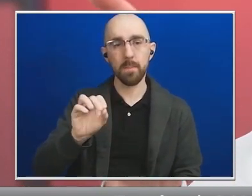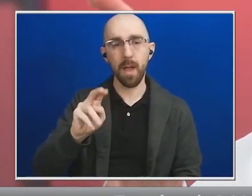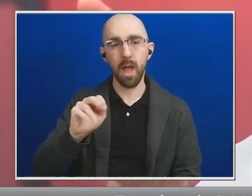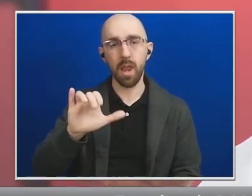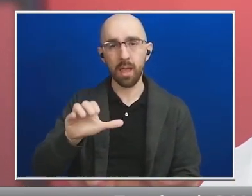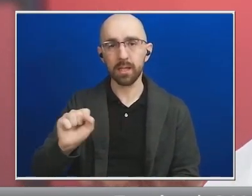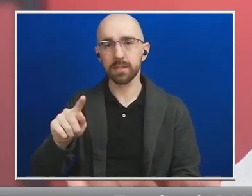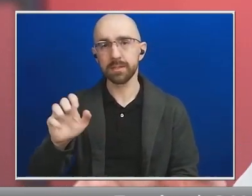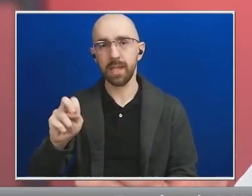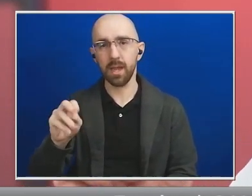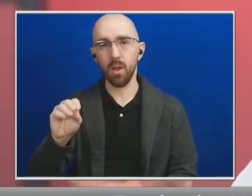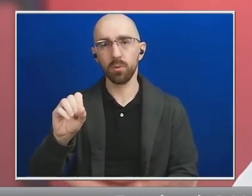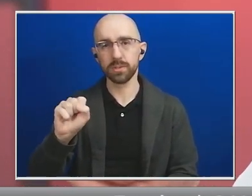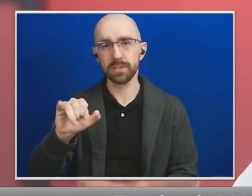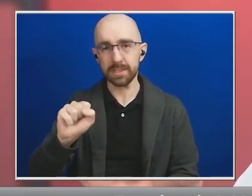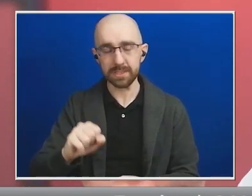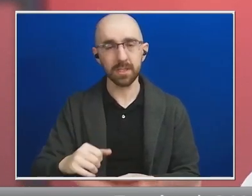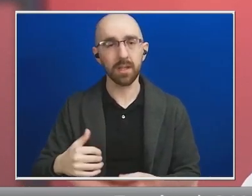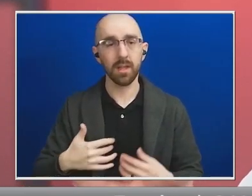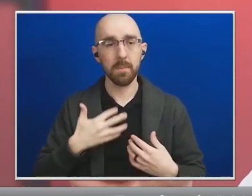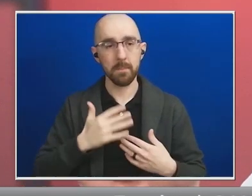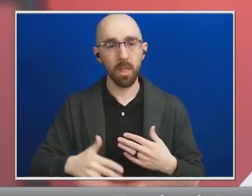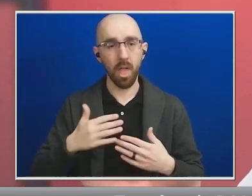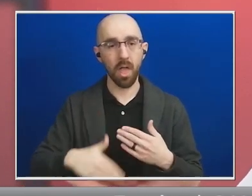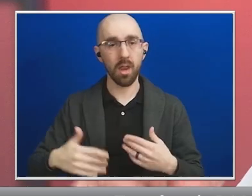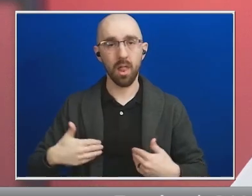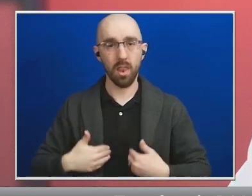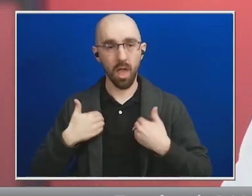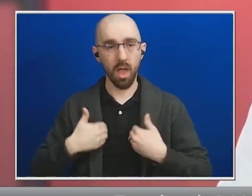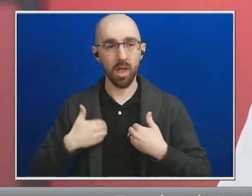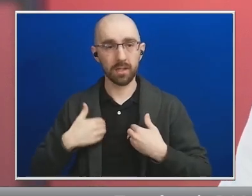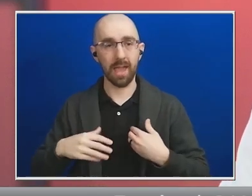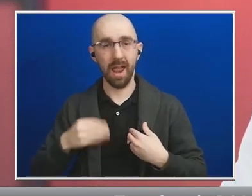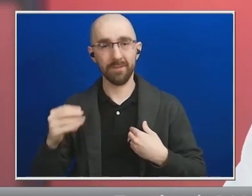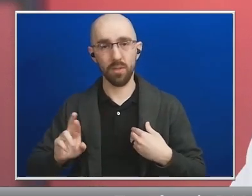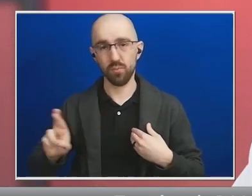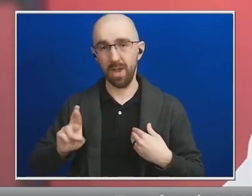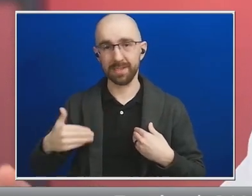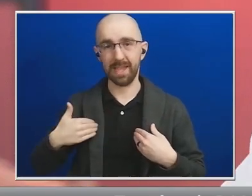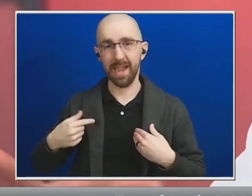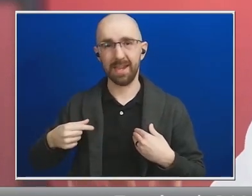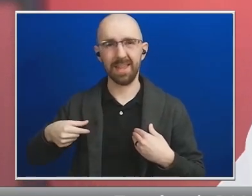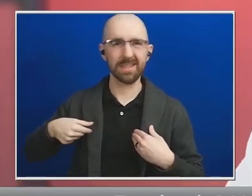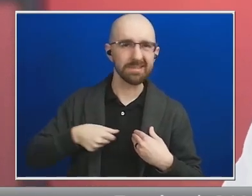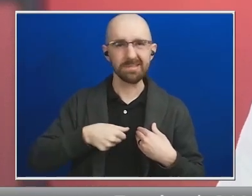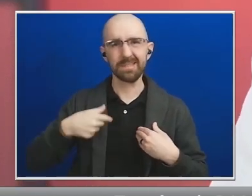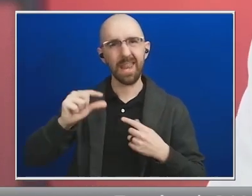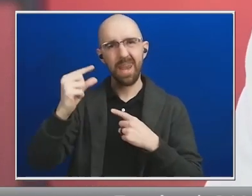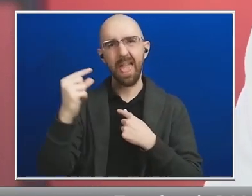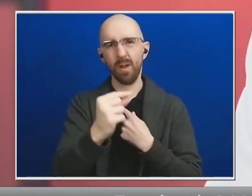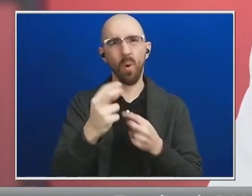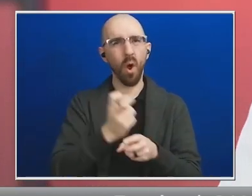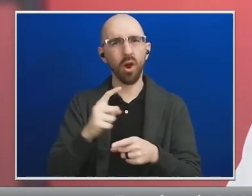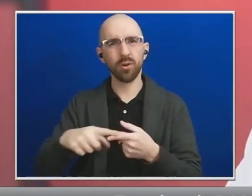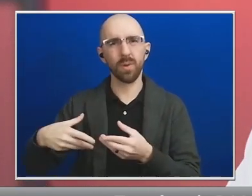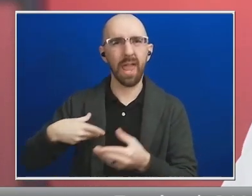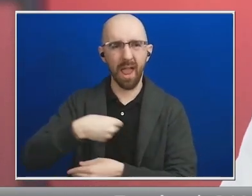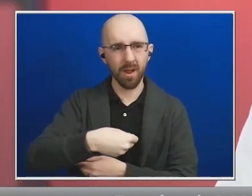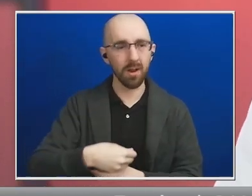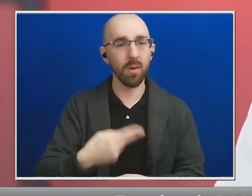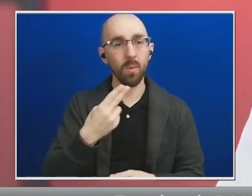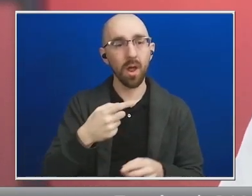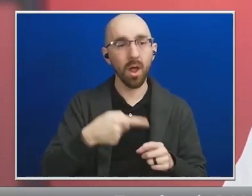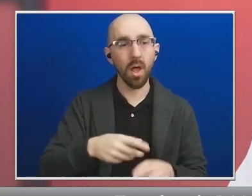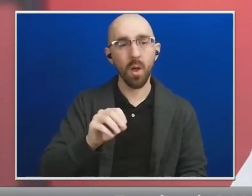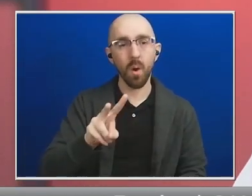out to the lungs from the right side is having a hard time because there's some narrowing there. One's called an overriding aorta. We